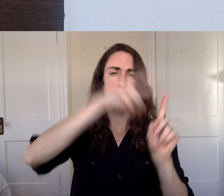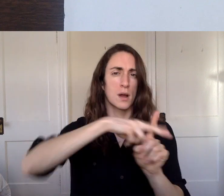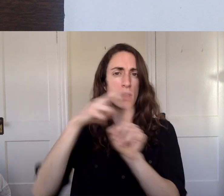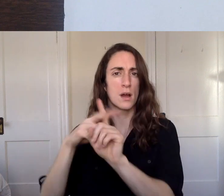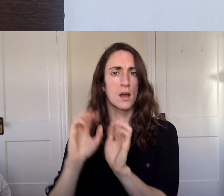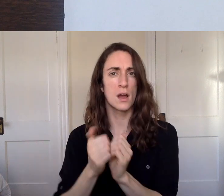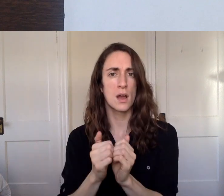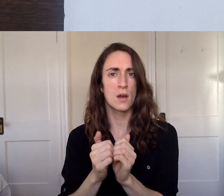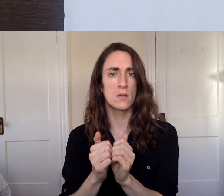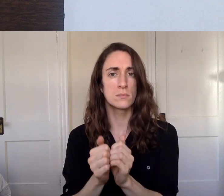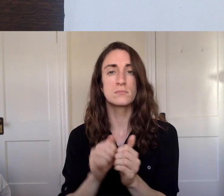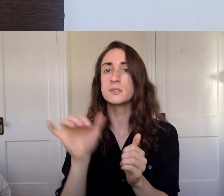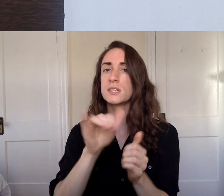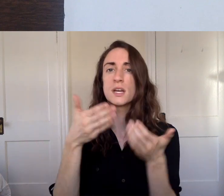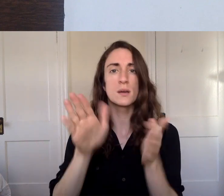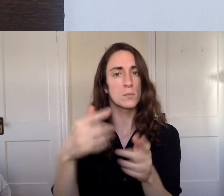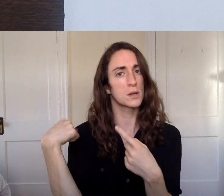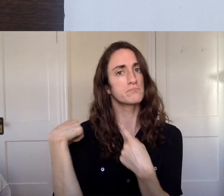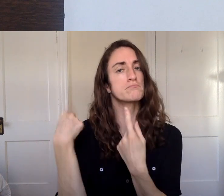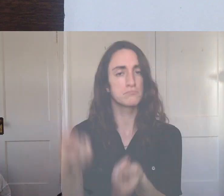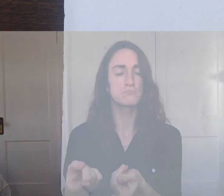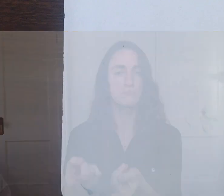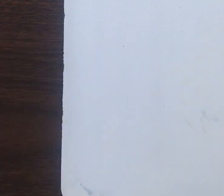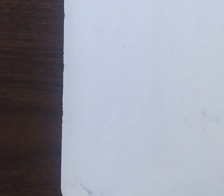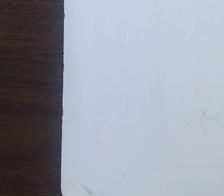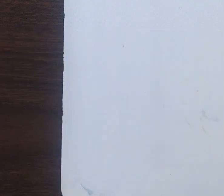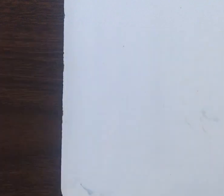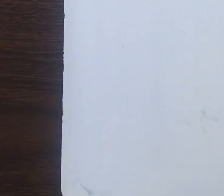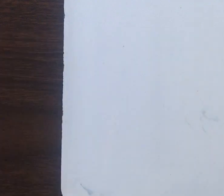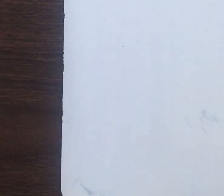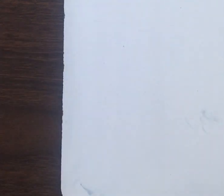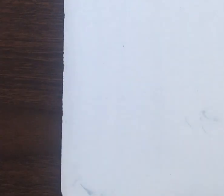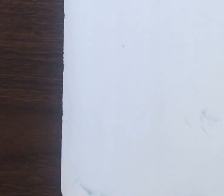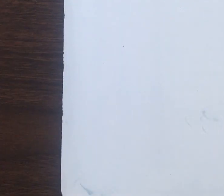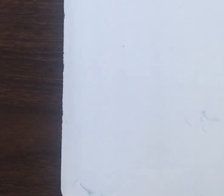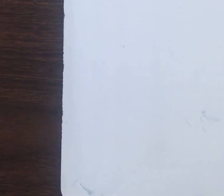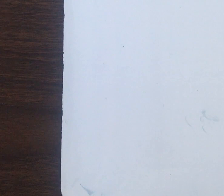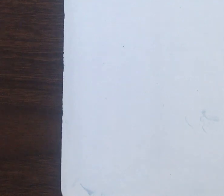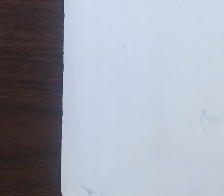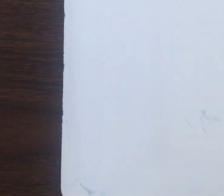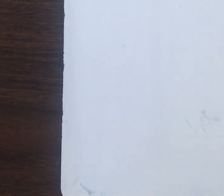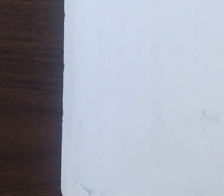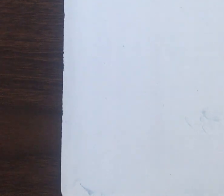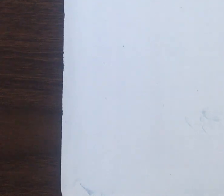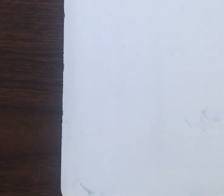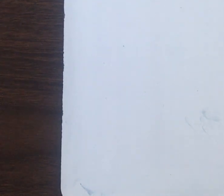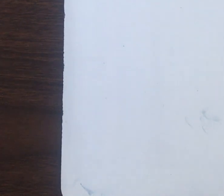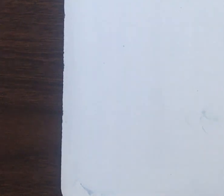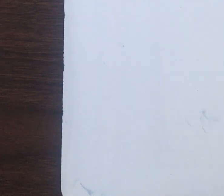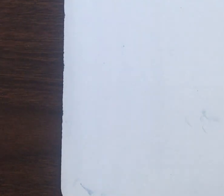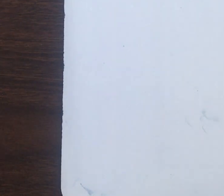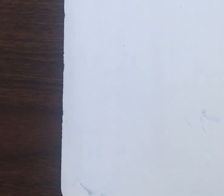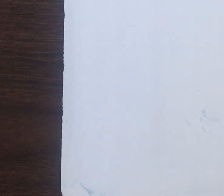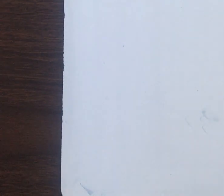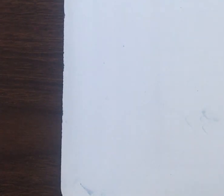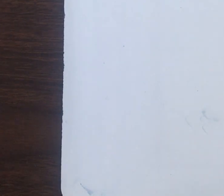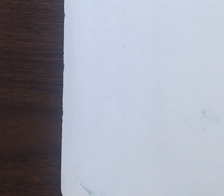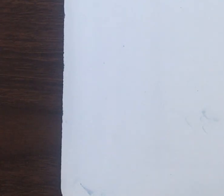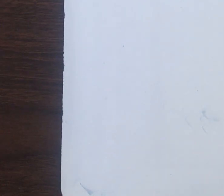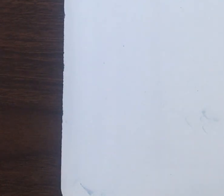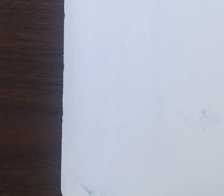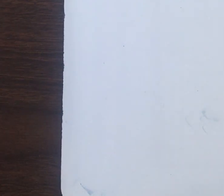of 5, giving 32, and the term x cubed will be raised to the power of 5, giving x to the 3 times 5, or x to the